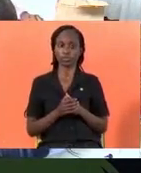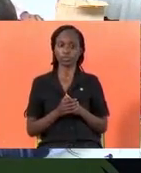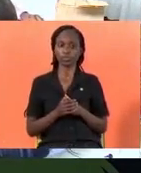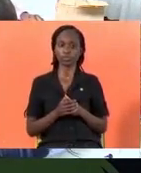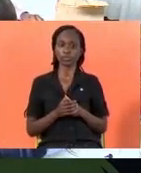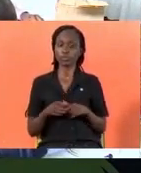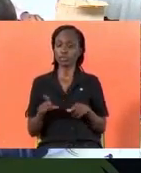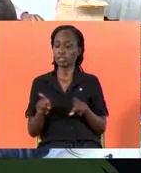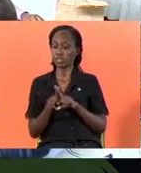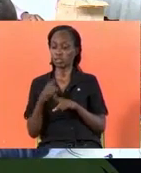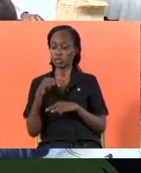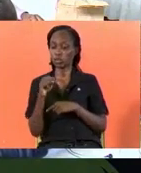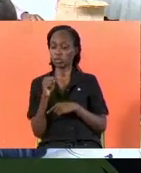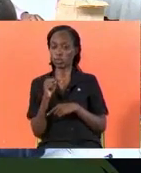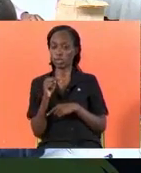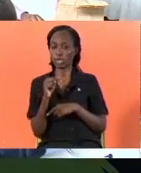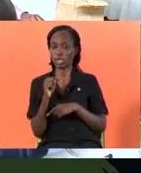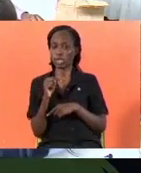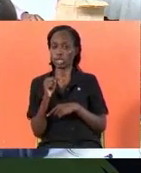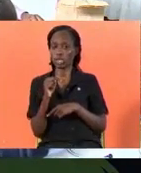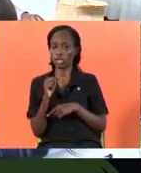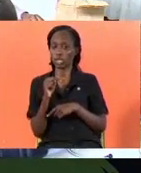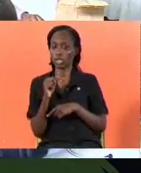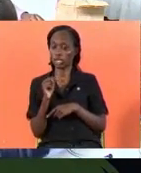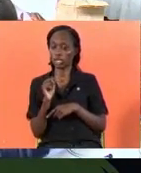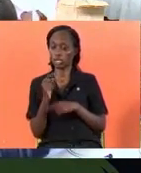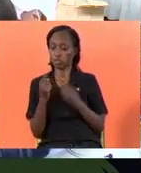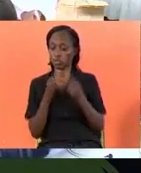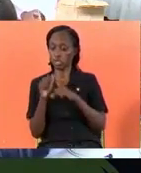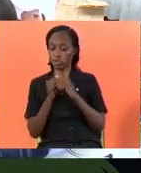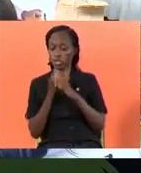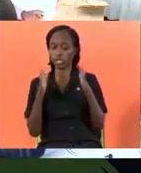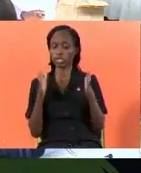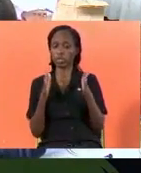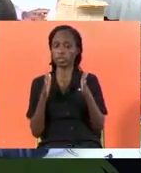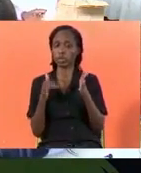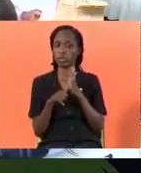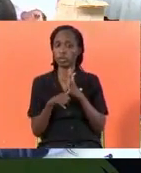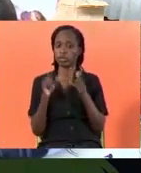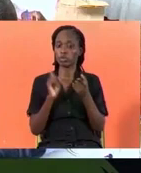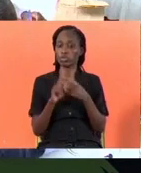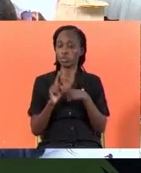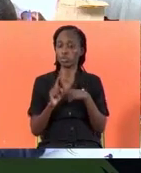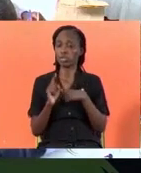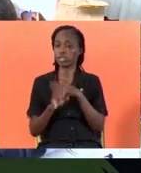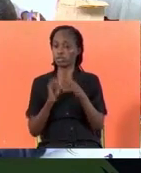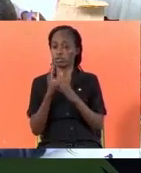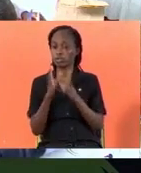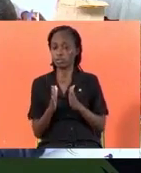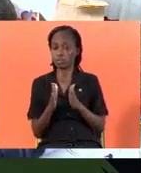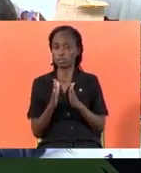We also identified great limitations for journalists, primarily access to information, taking